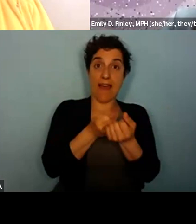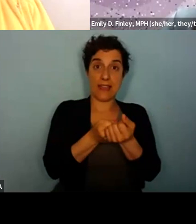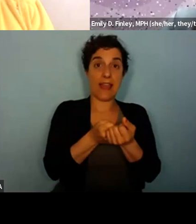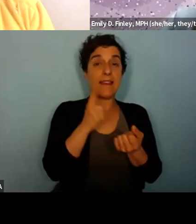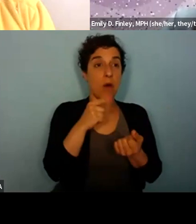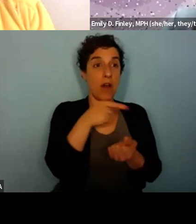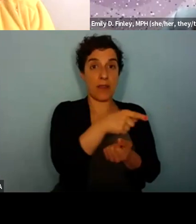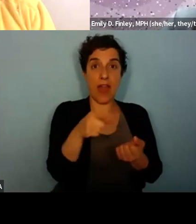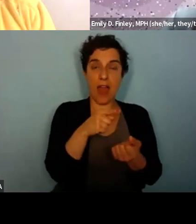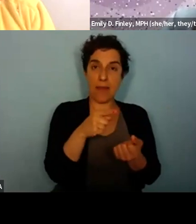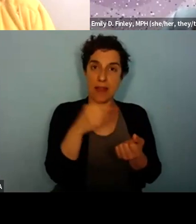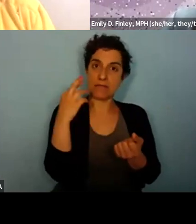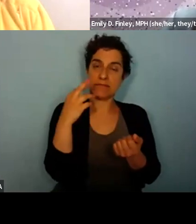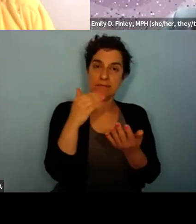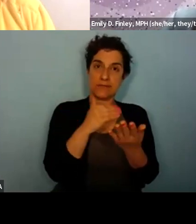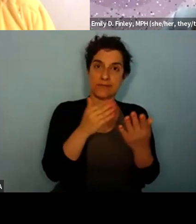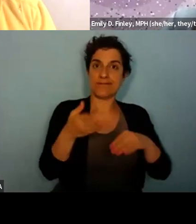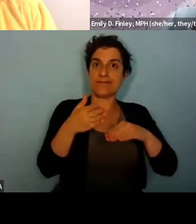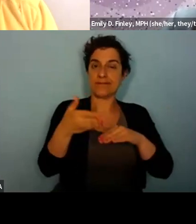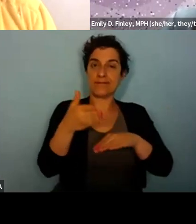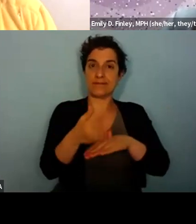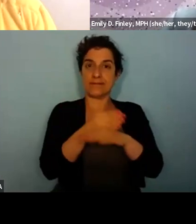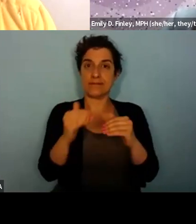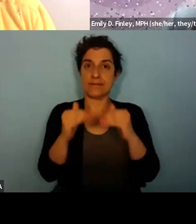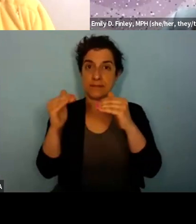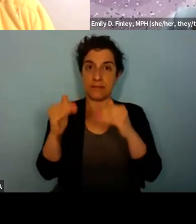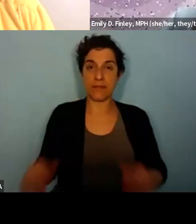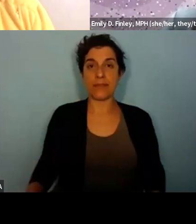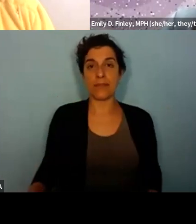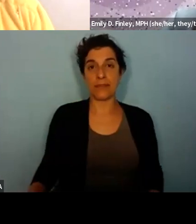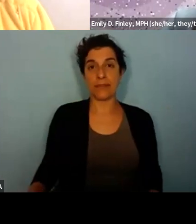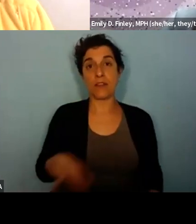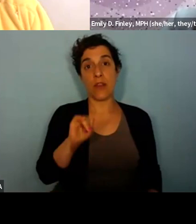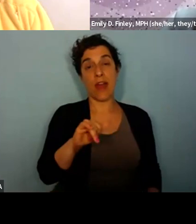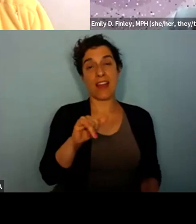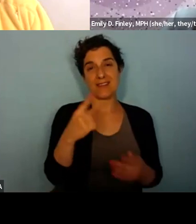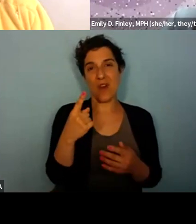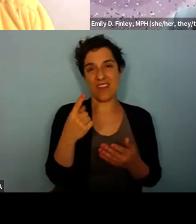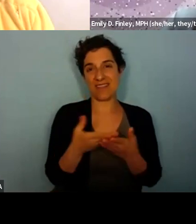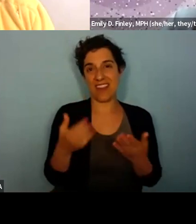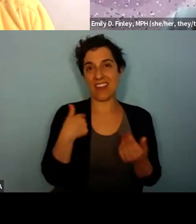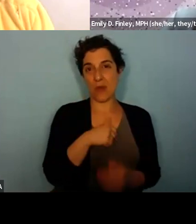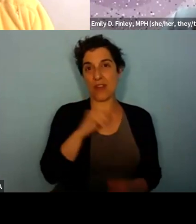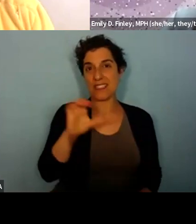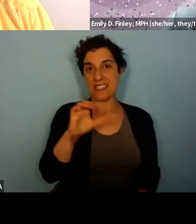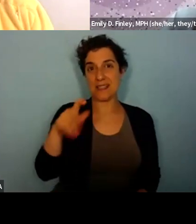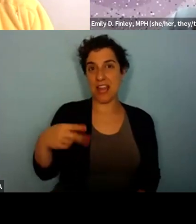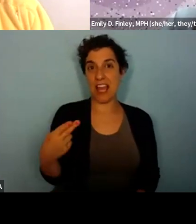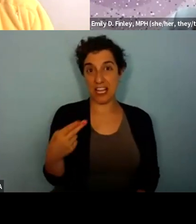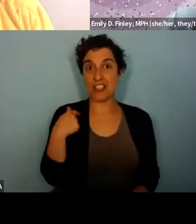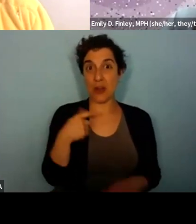that point. So that was one part that where CCPH is actively going through right